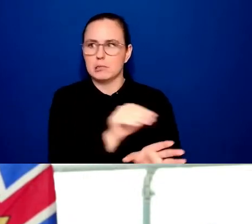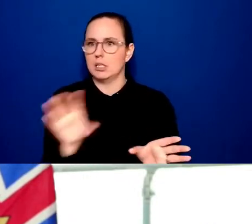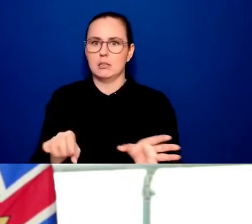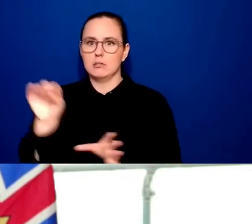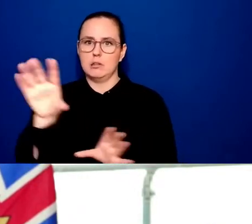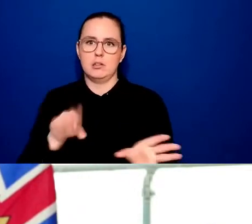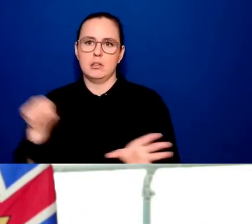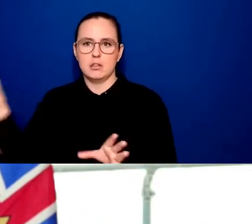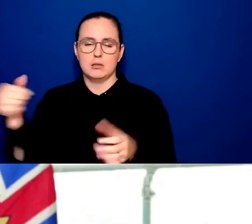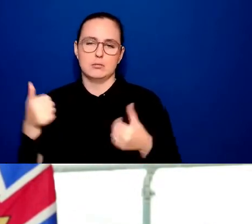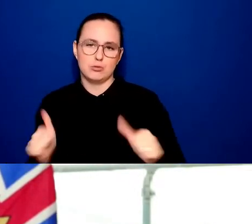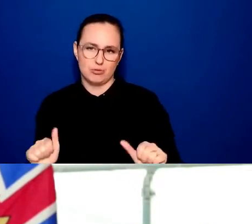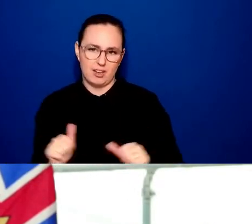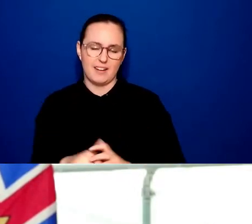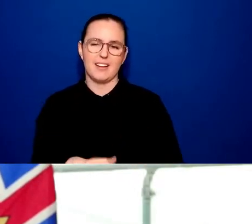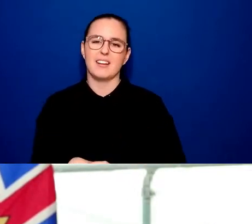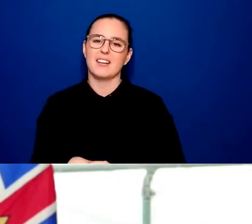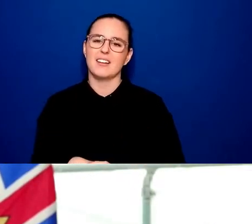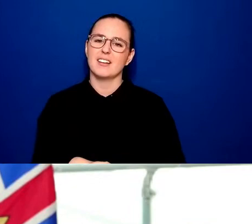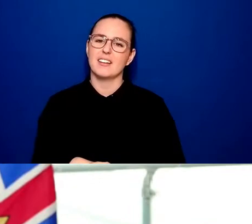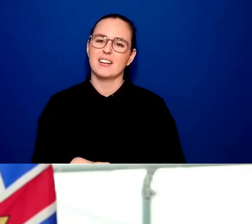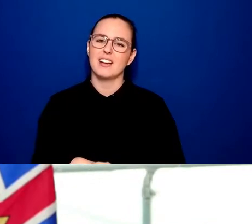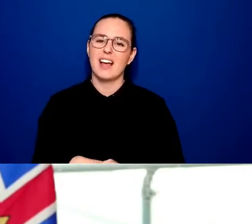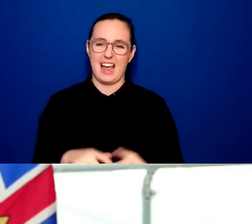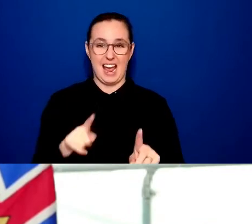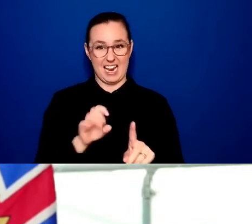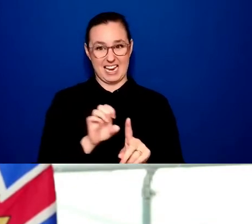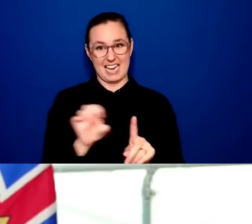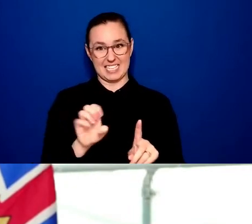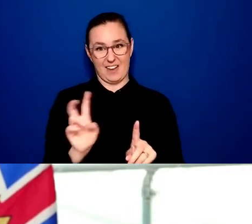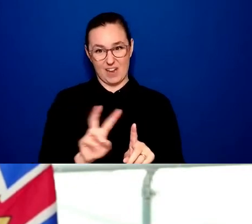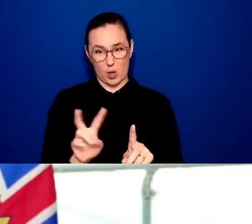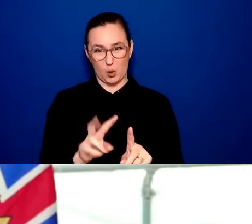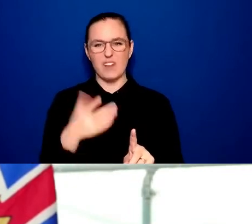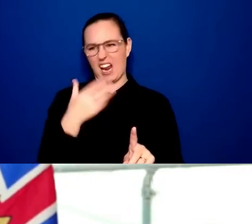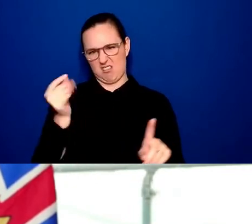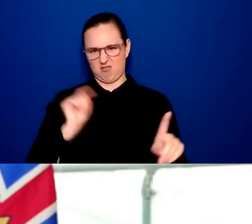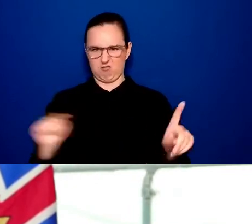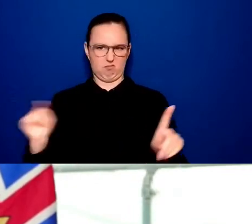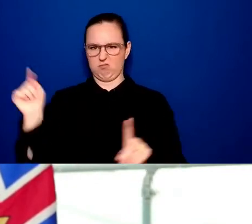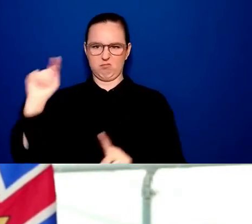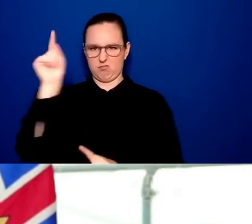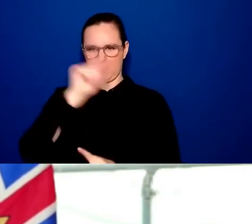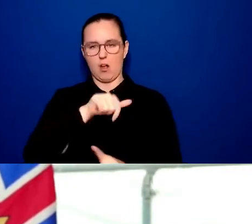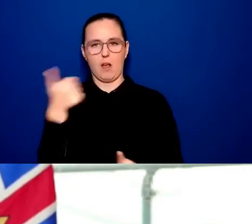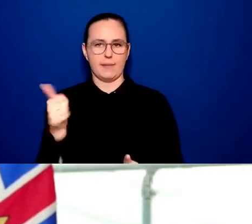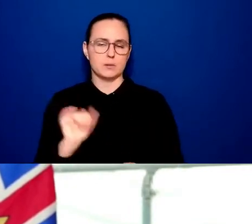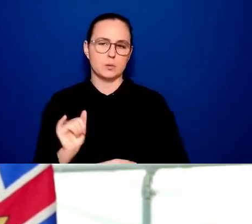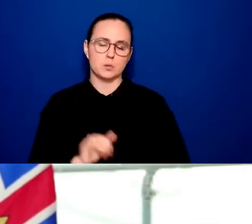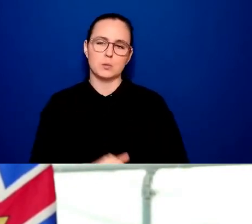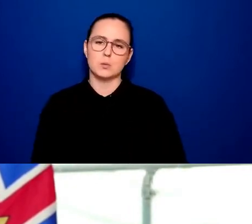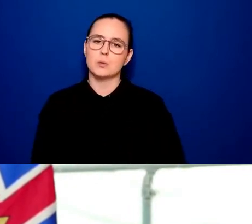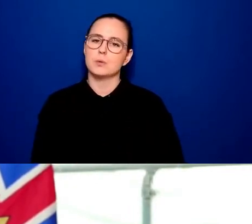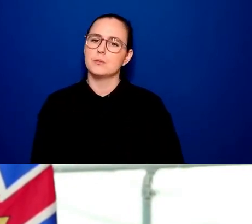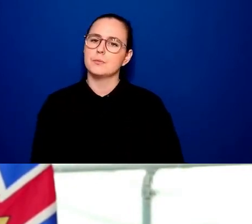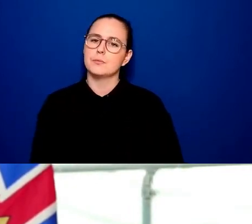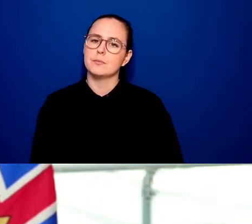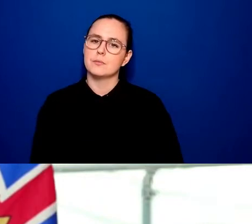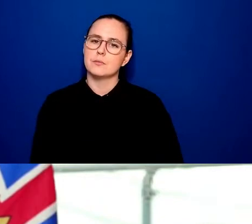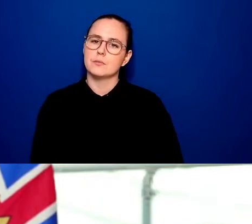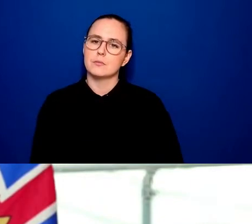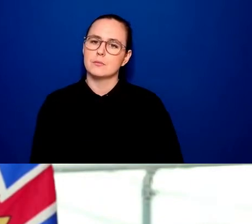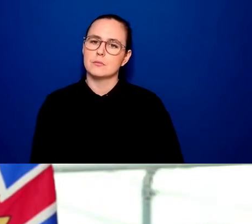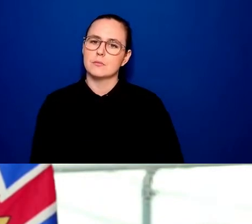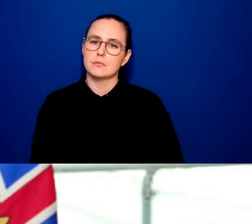the communities, in other communities where this is an issue. So it's not an outbreak in that it's all in one